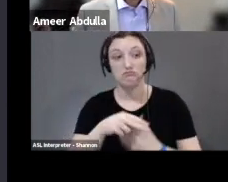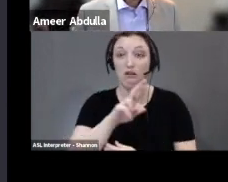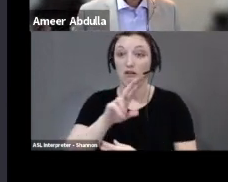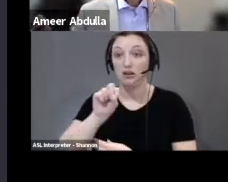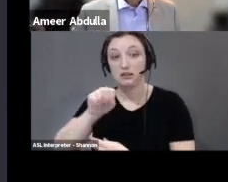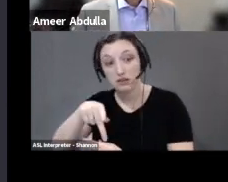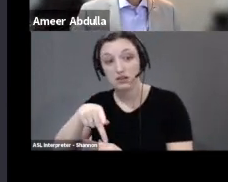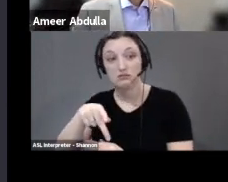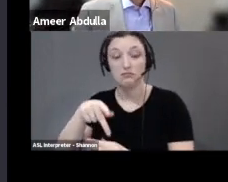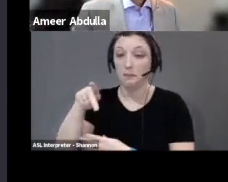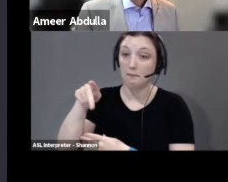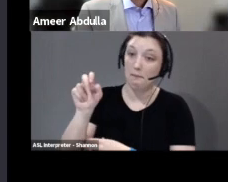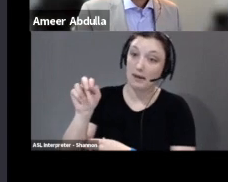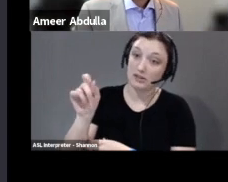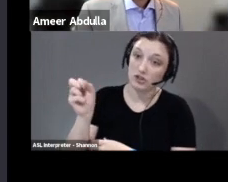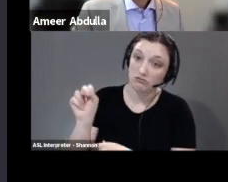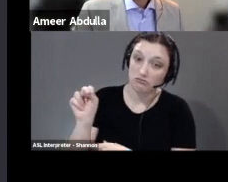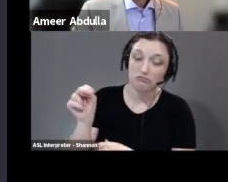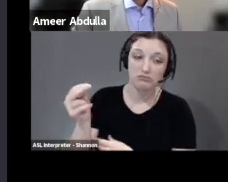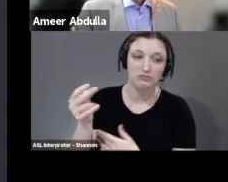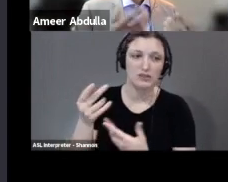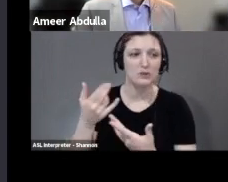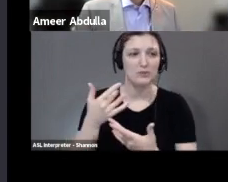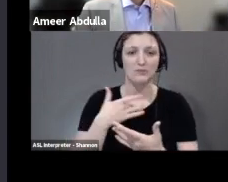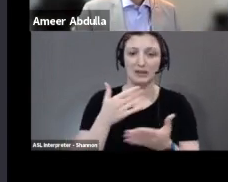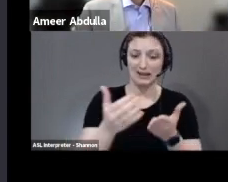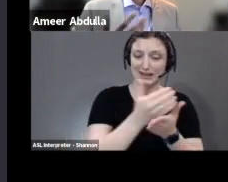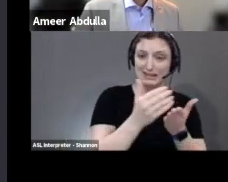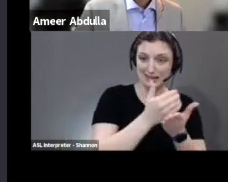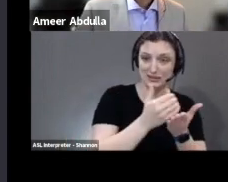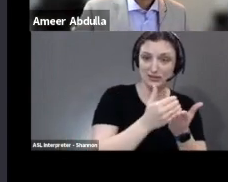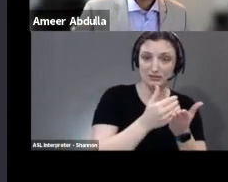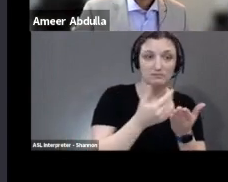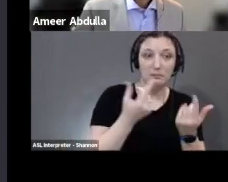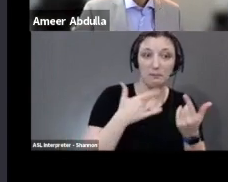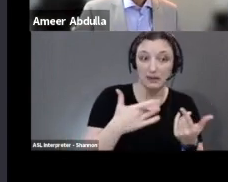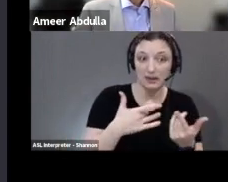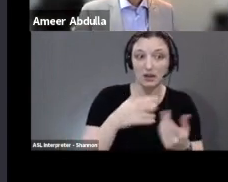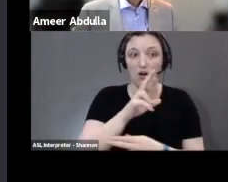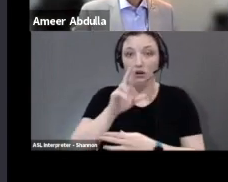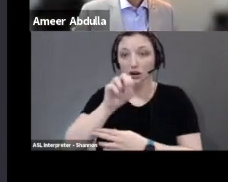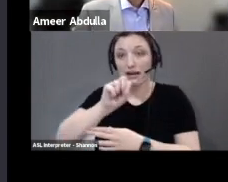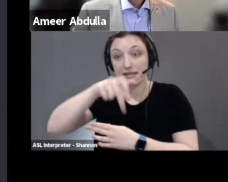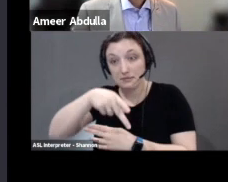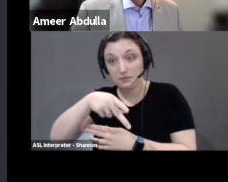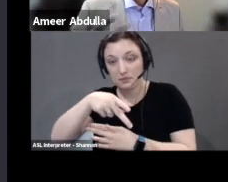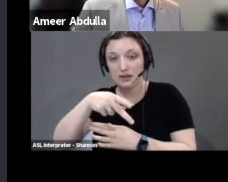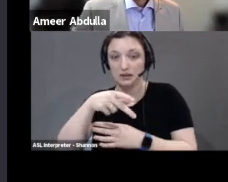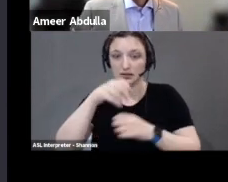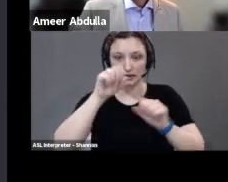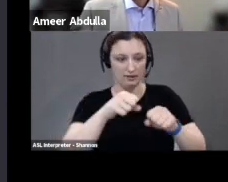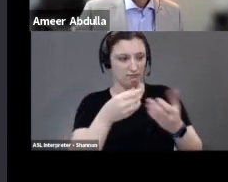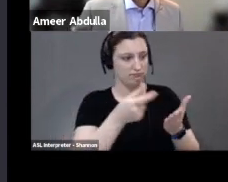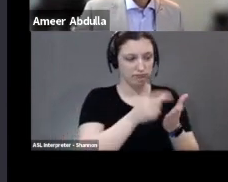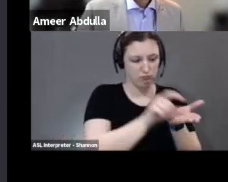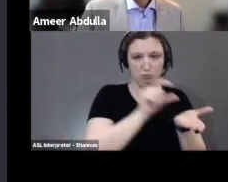a company would generally give the employee RRSP contribution room. Well, that's a benefit that exists, and so